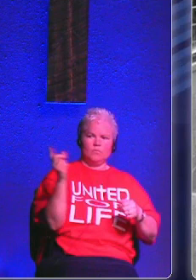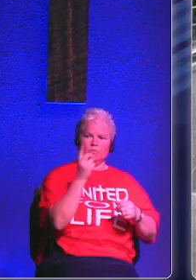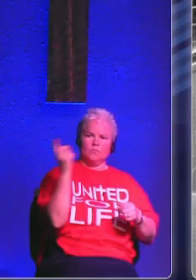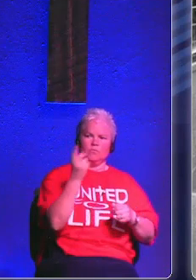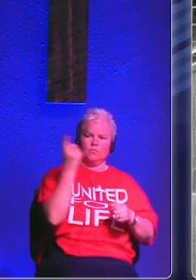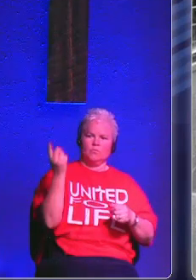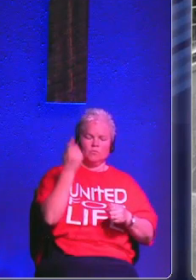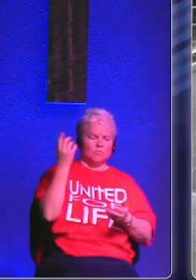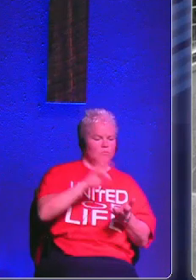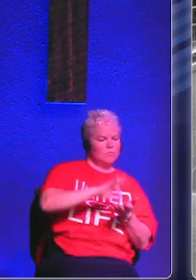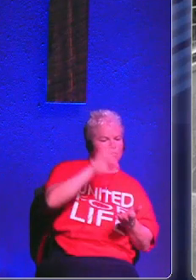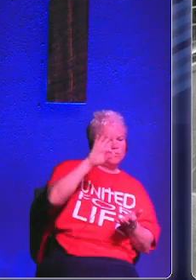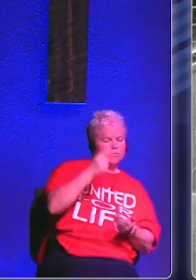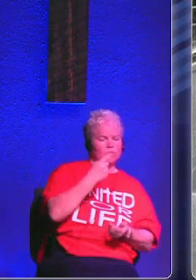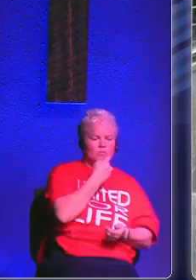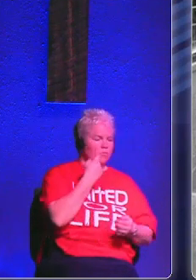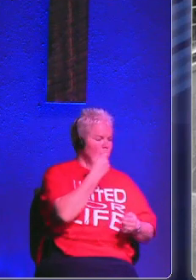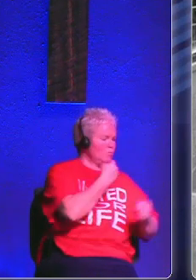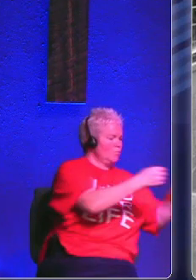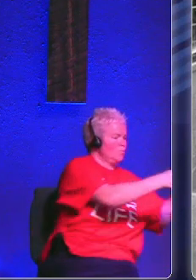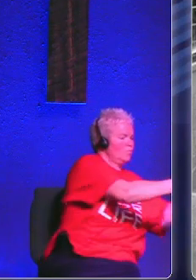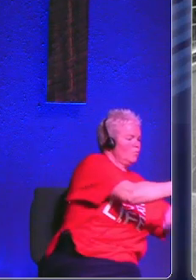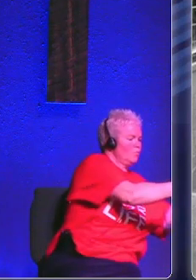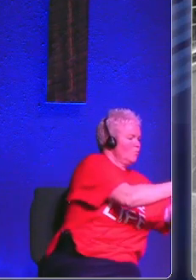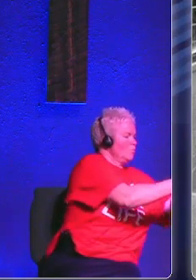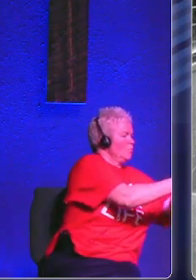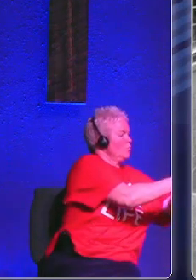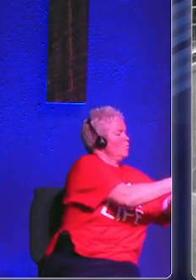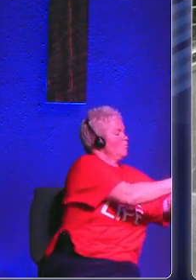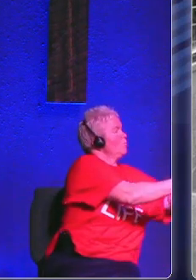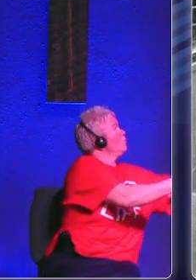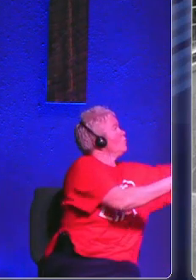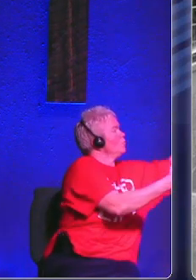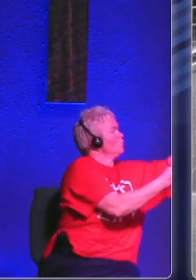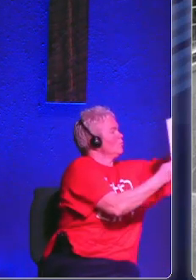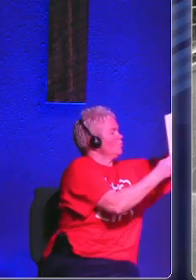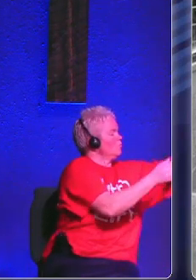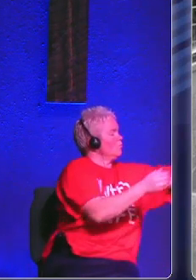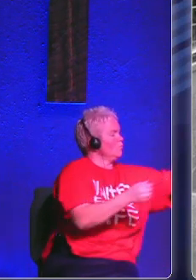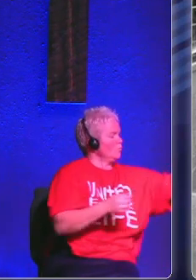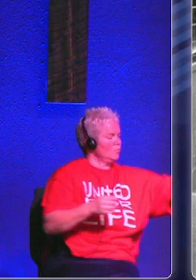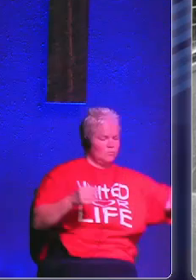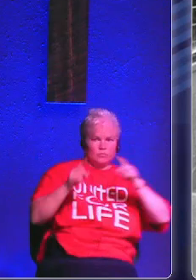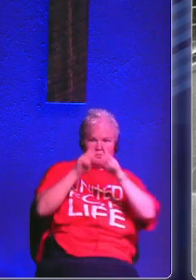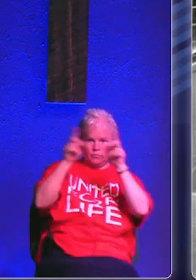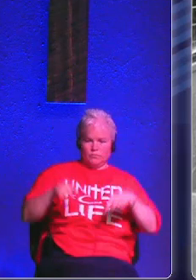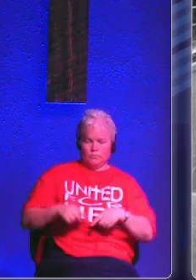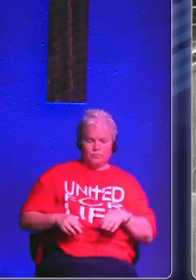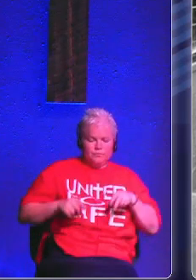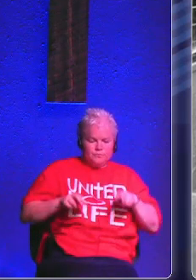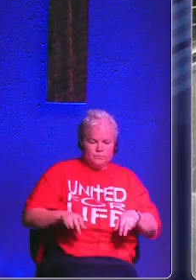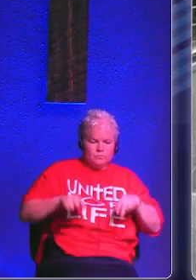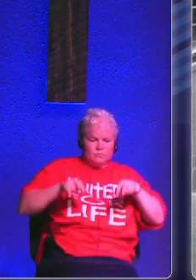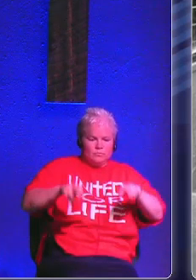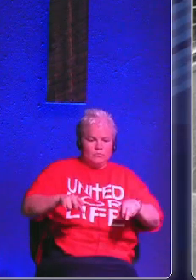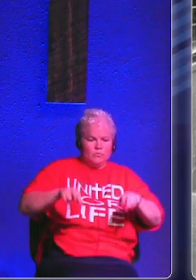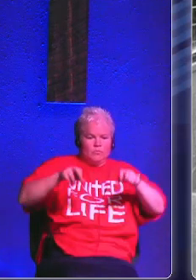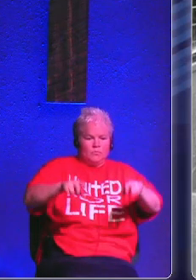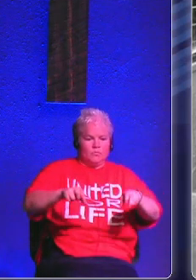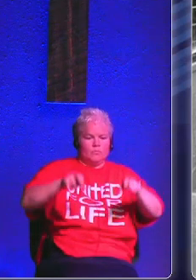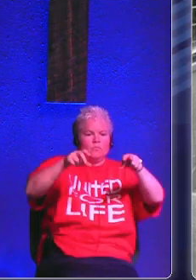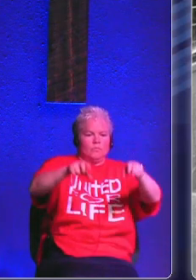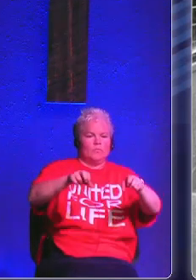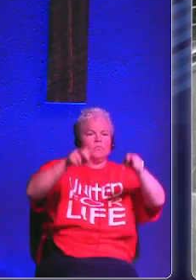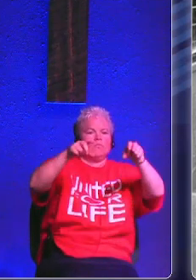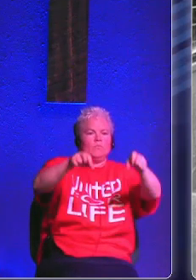there are few who find it. On my picture, if you can see that, you can see the escalators that are just crammed full of